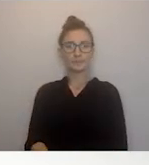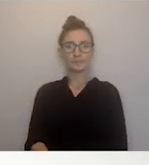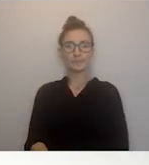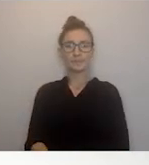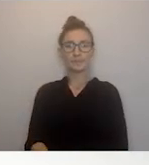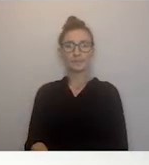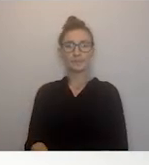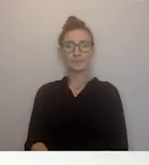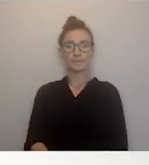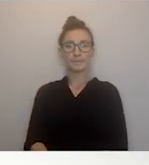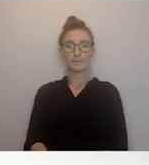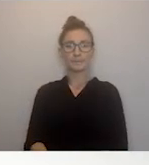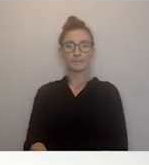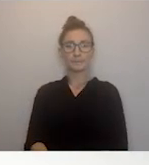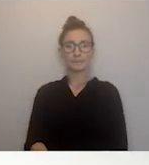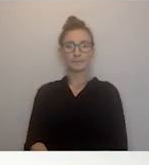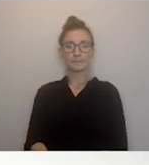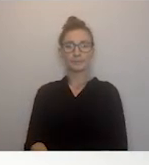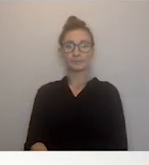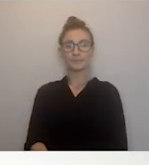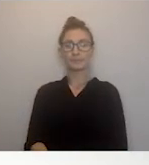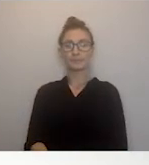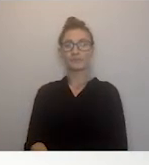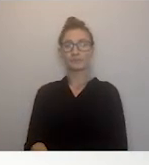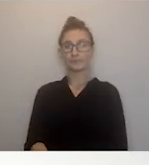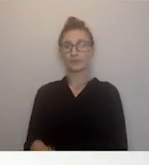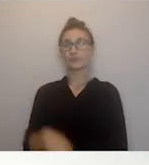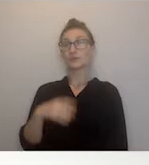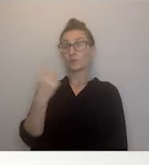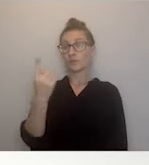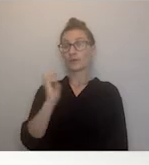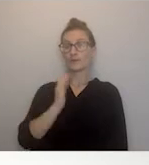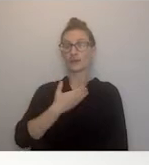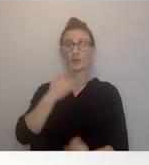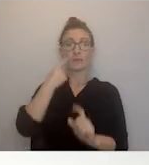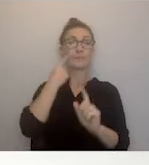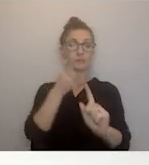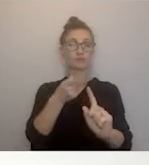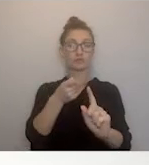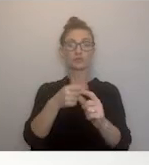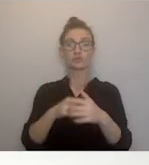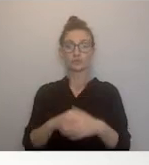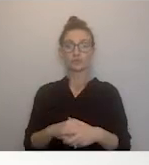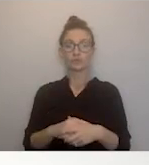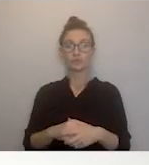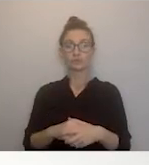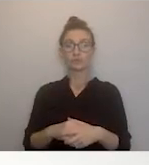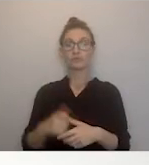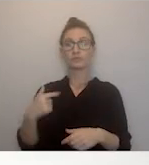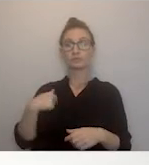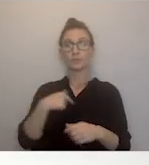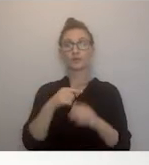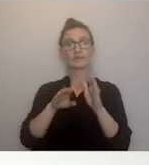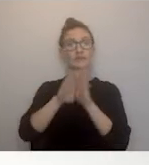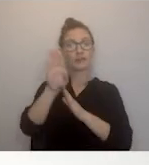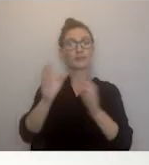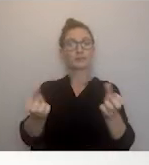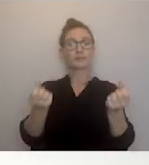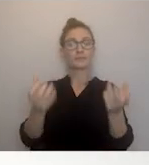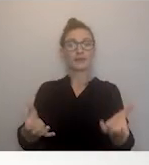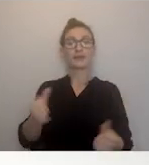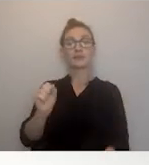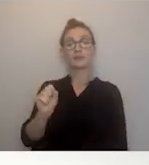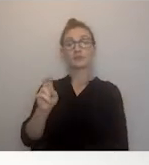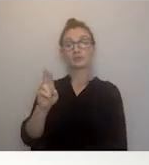into those finite numbers that funders really want to see? So that's one of the missions of our collective. We've really developed a